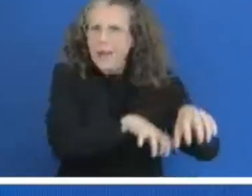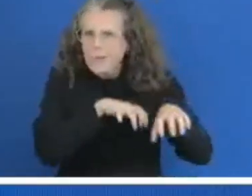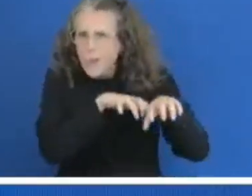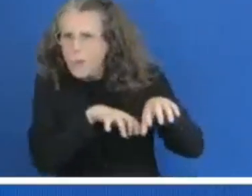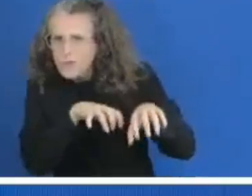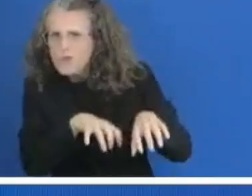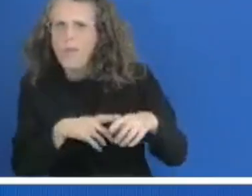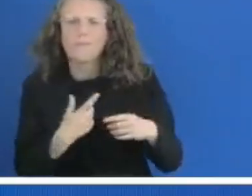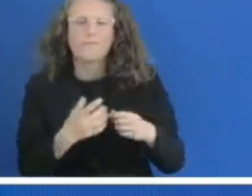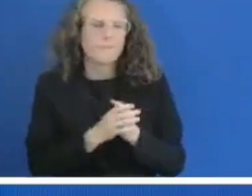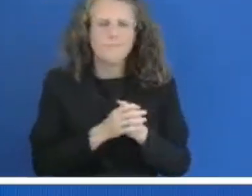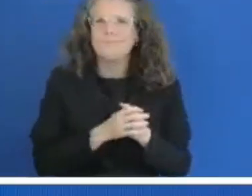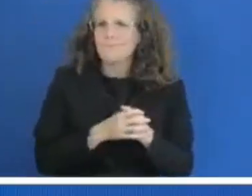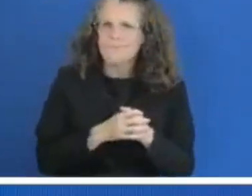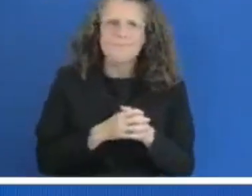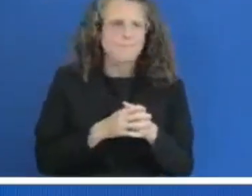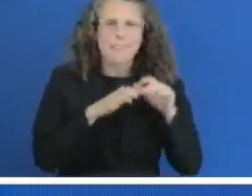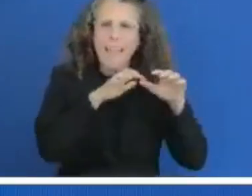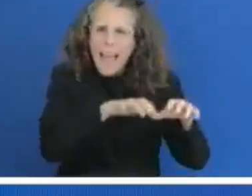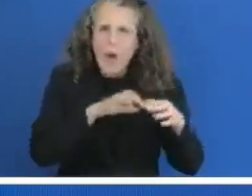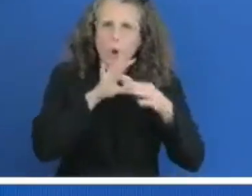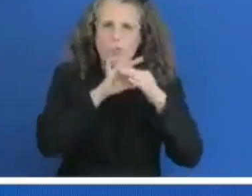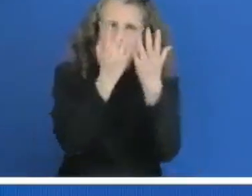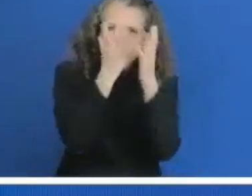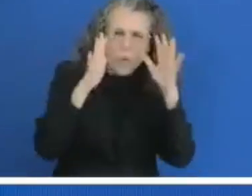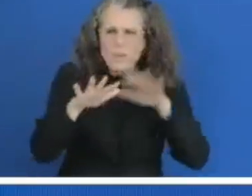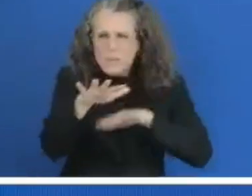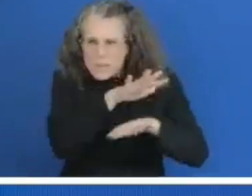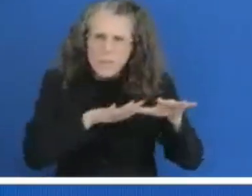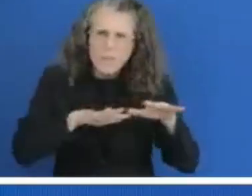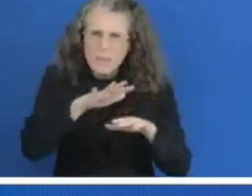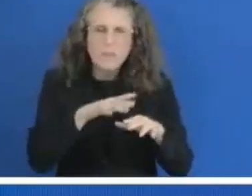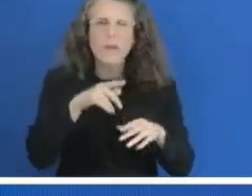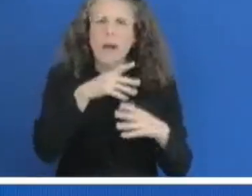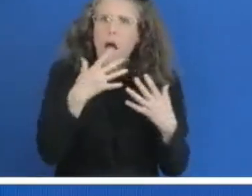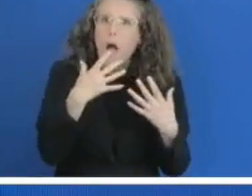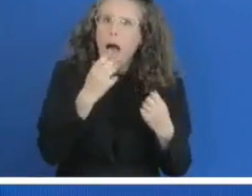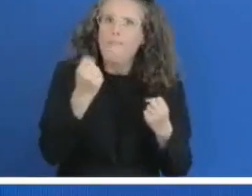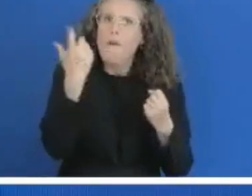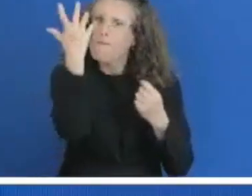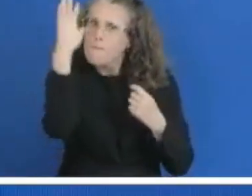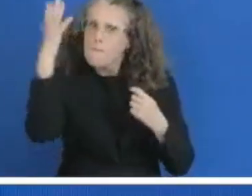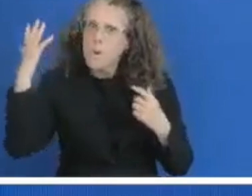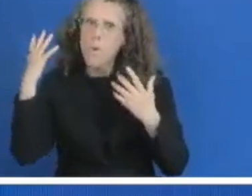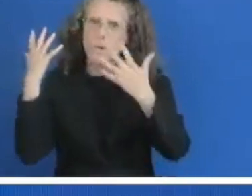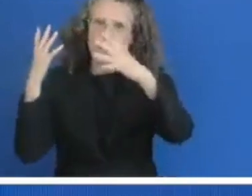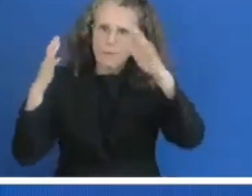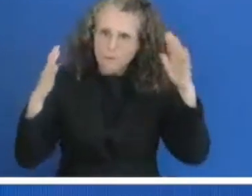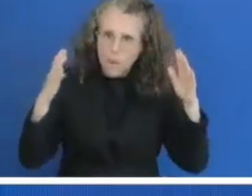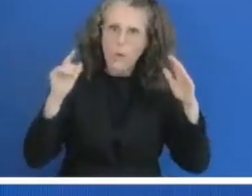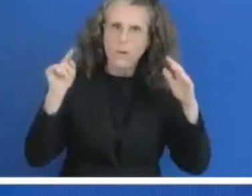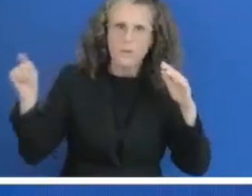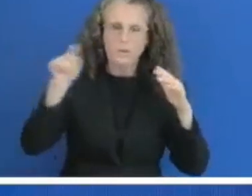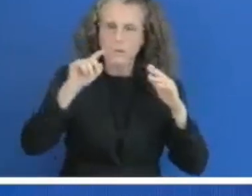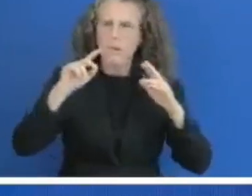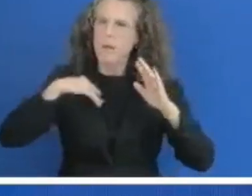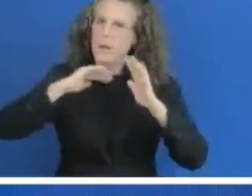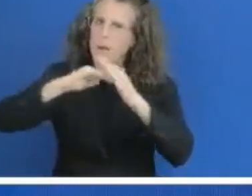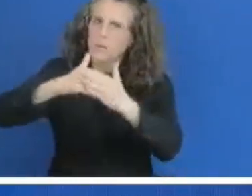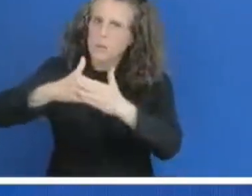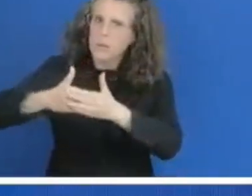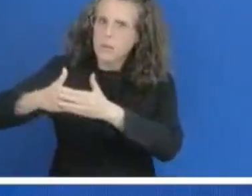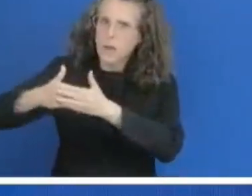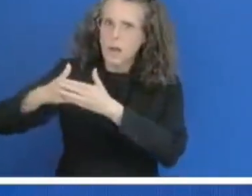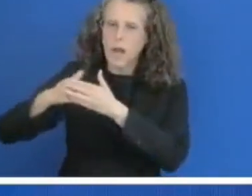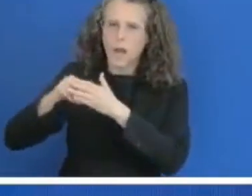farmland, agroforestry, there are these patches of forest which are protected as sacred. But what